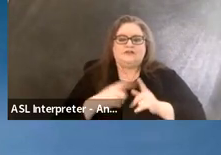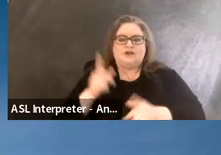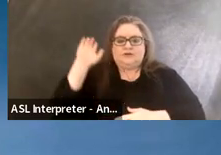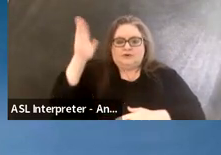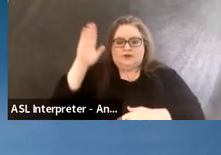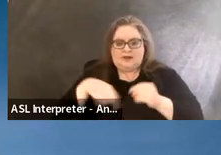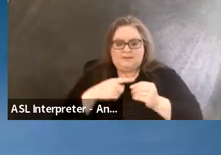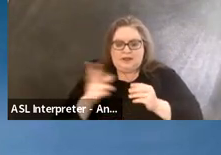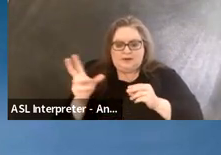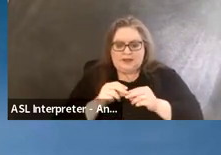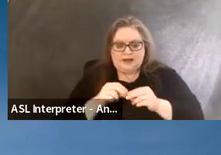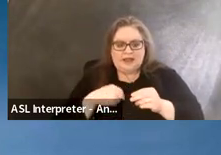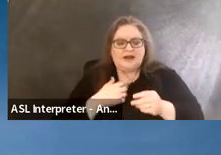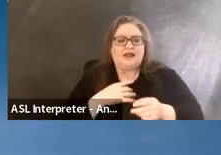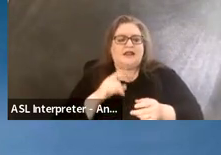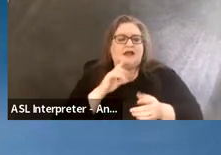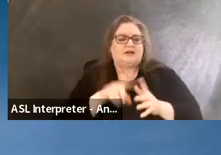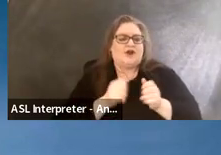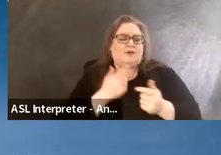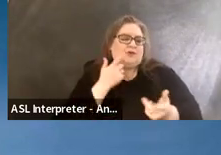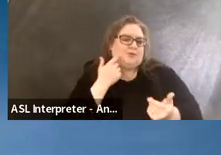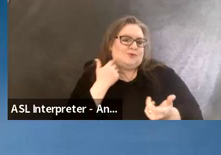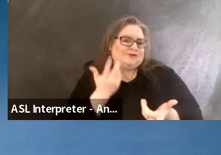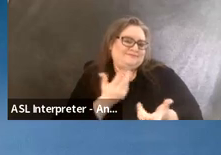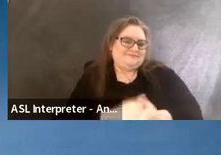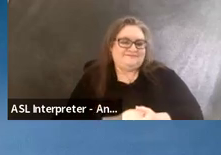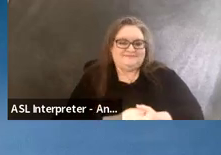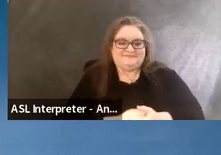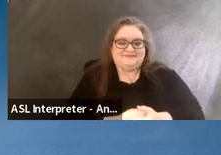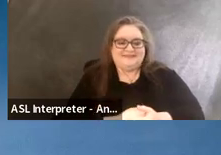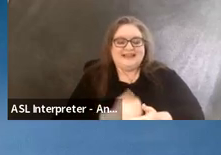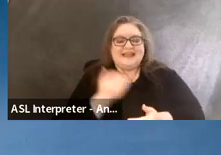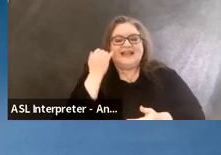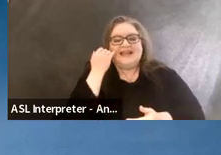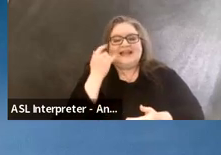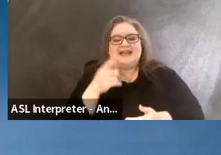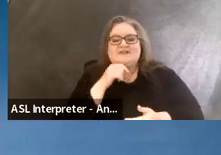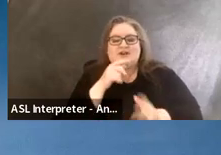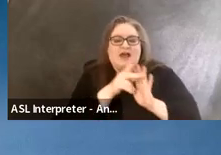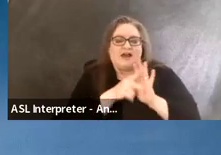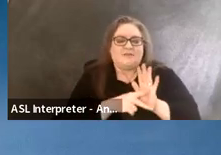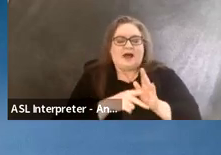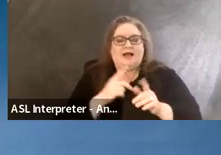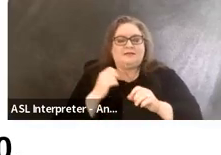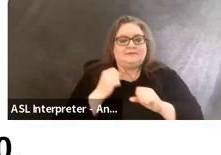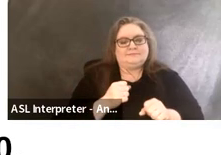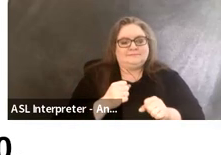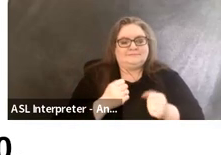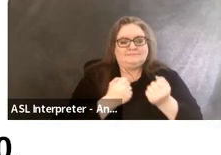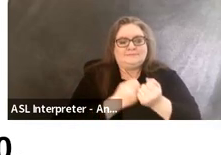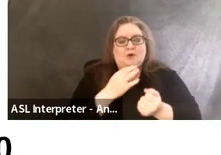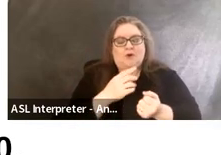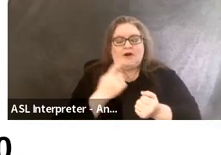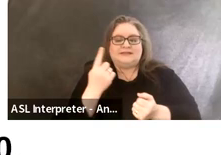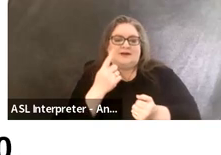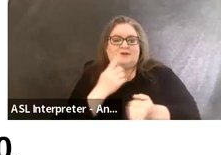on Medicaid, I like to start with a little bit of humor. If you're not a policy wonk or someone who really likes to